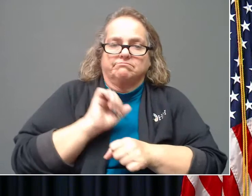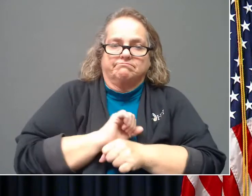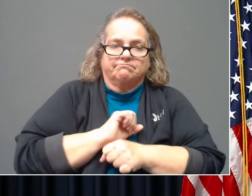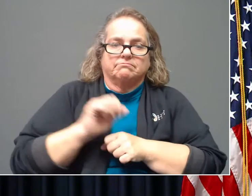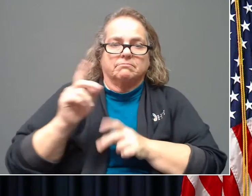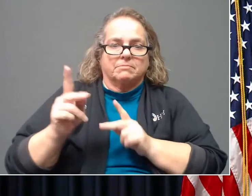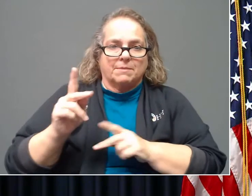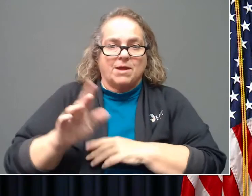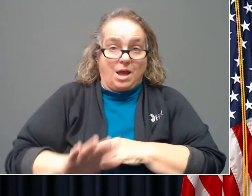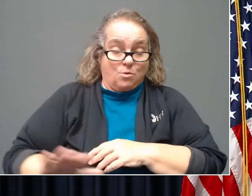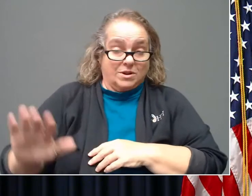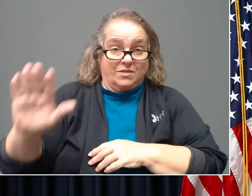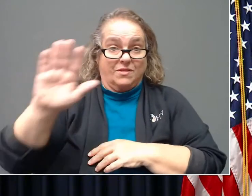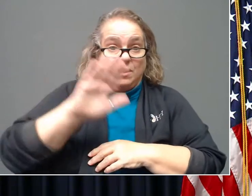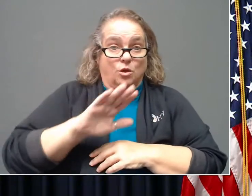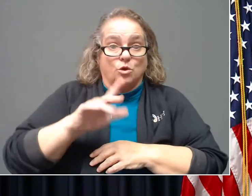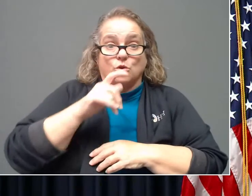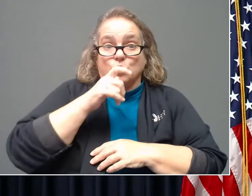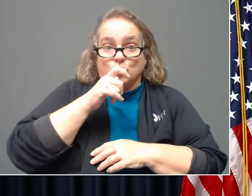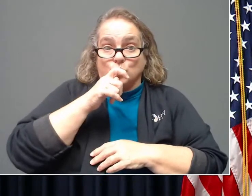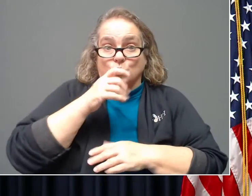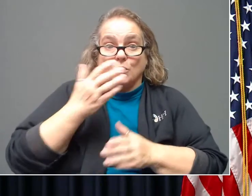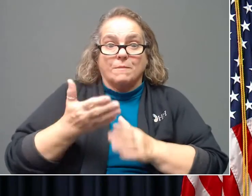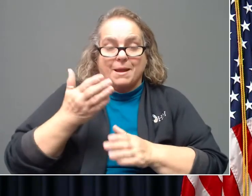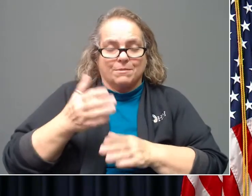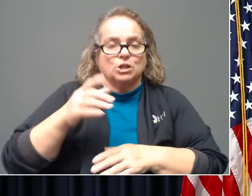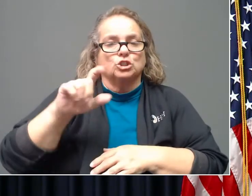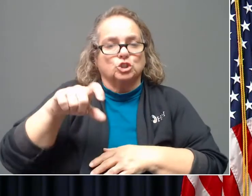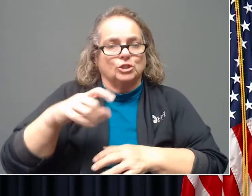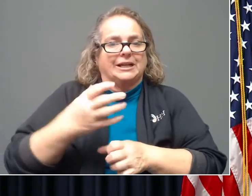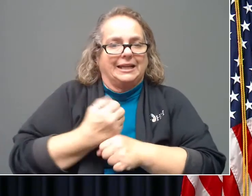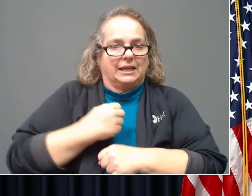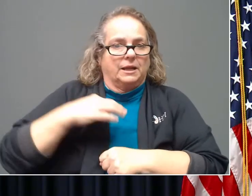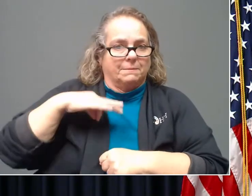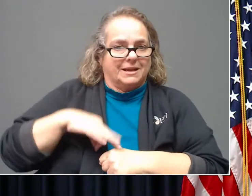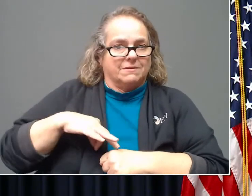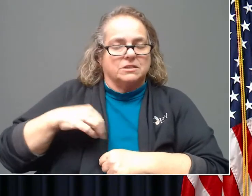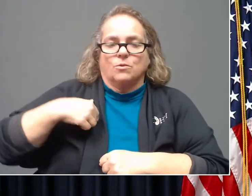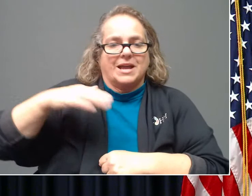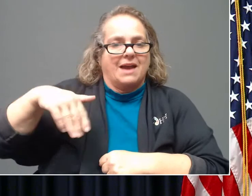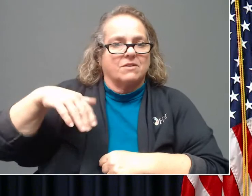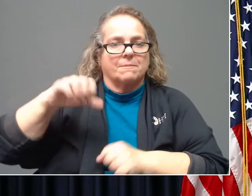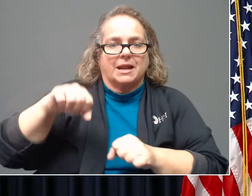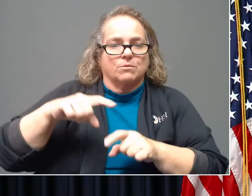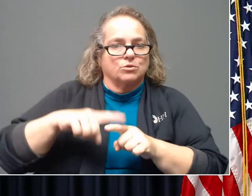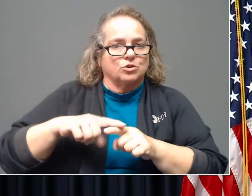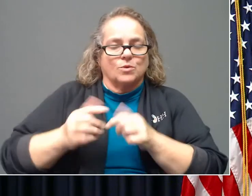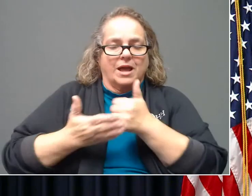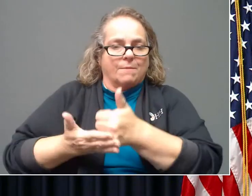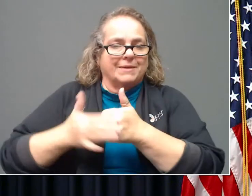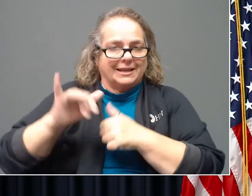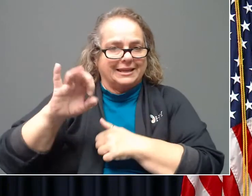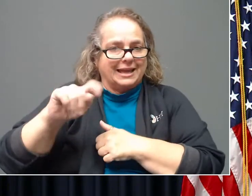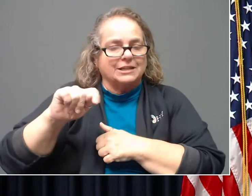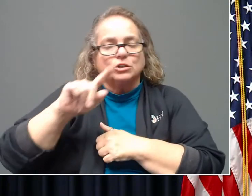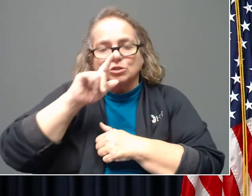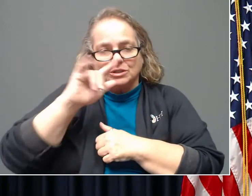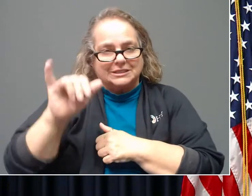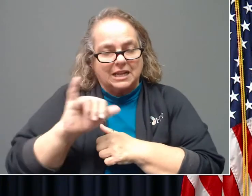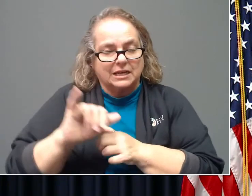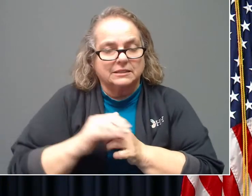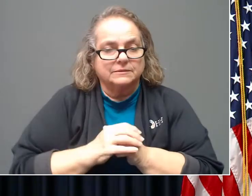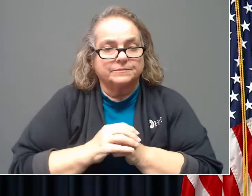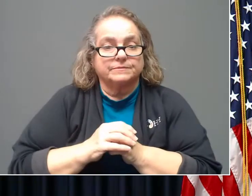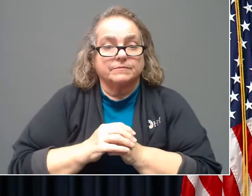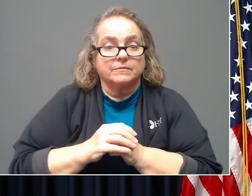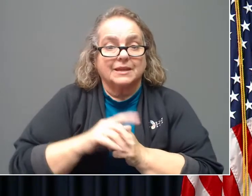there that may be entitled to benefits that we haven't been able to get to yet. Lee Searcy